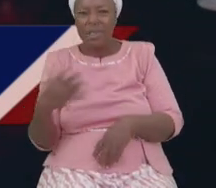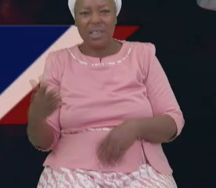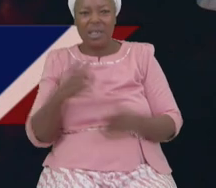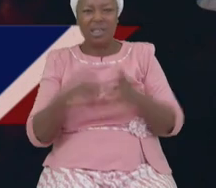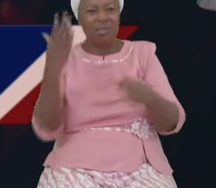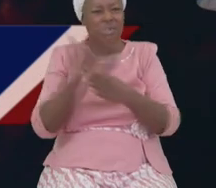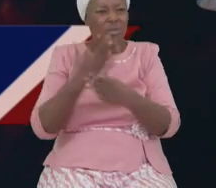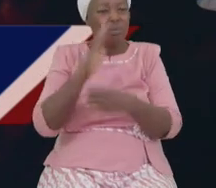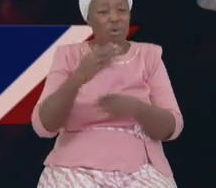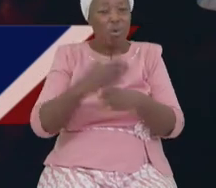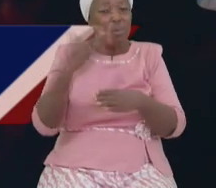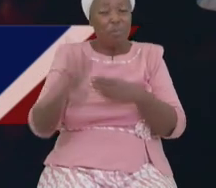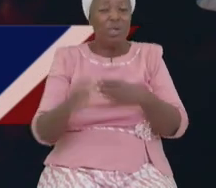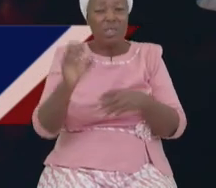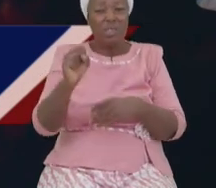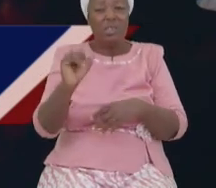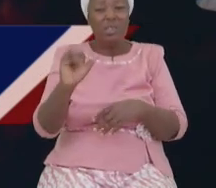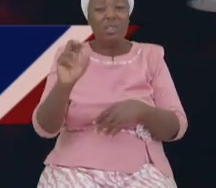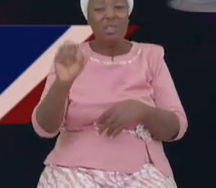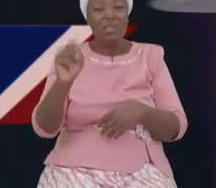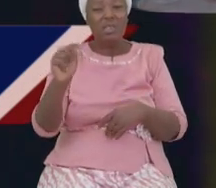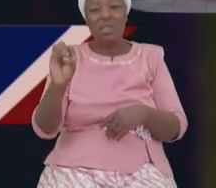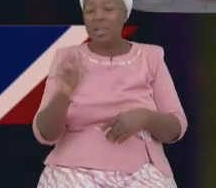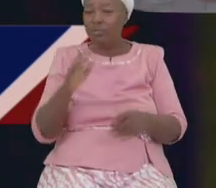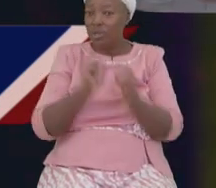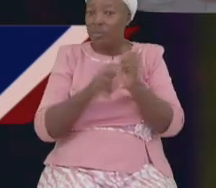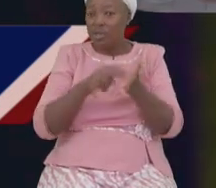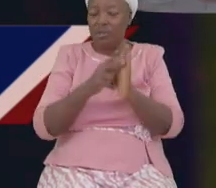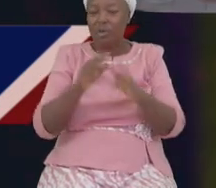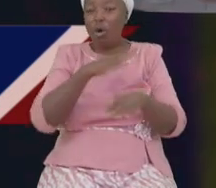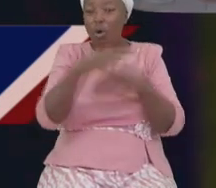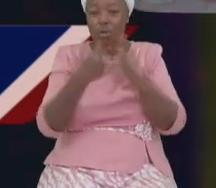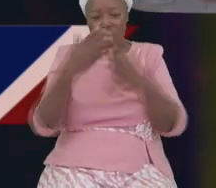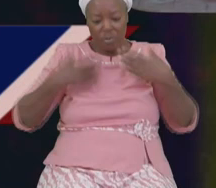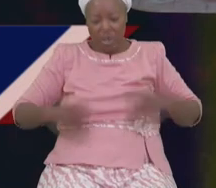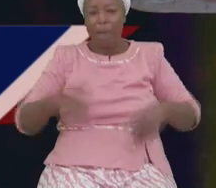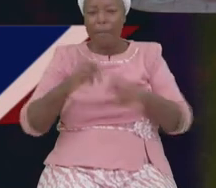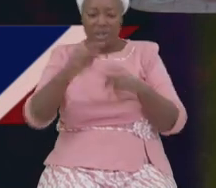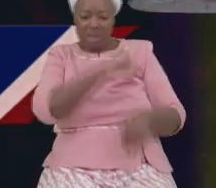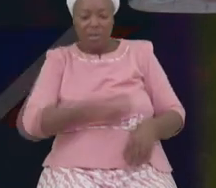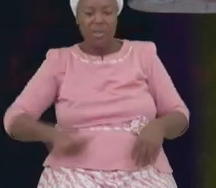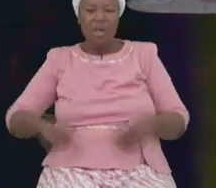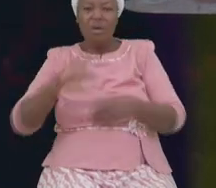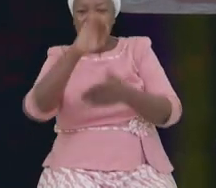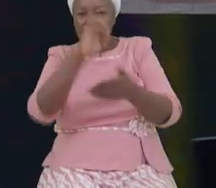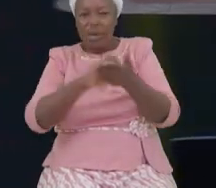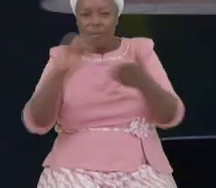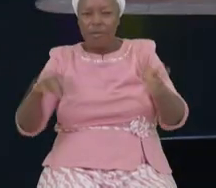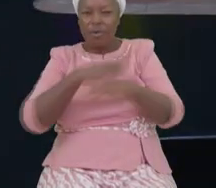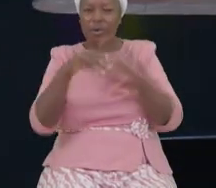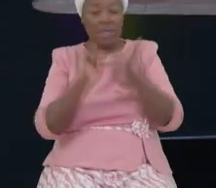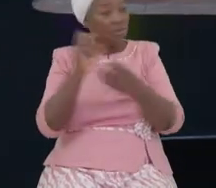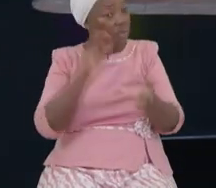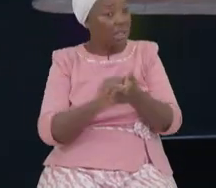system. It goes from there to all the parts of the body. Now circumcision removes all that, so that everything will be